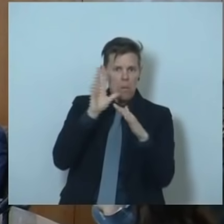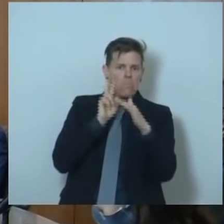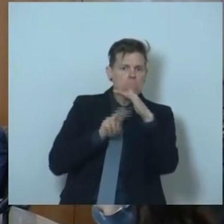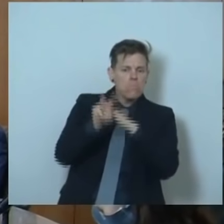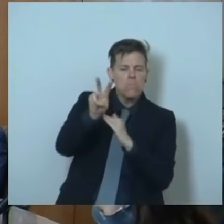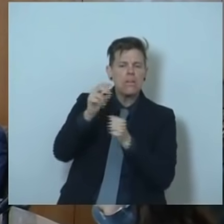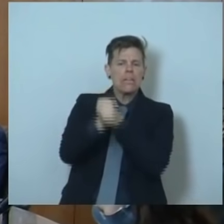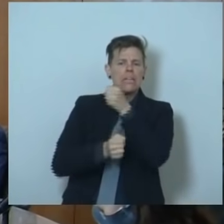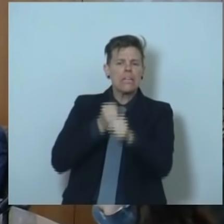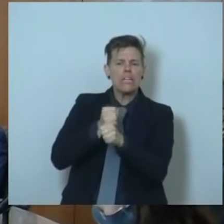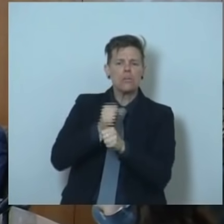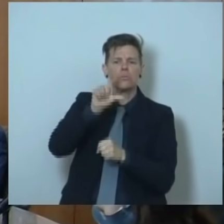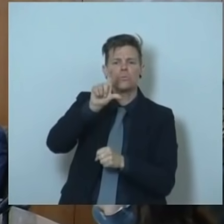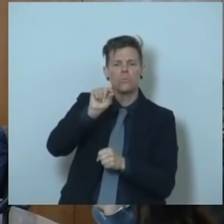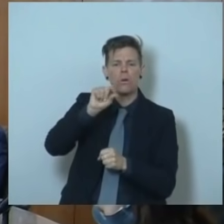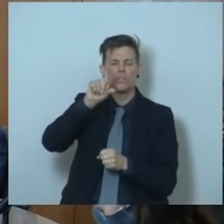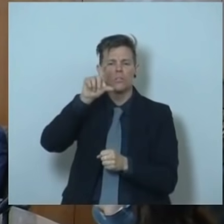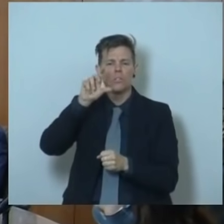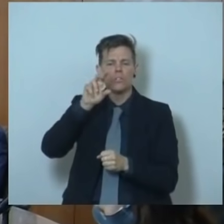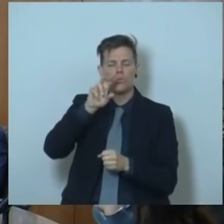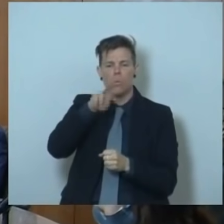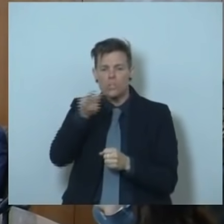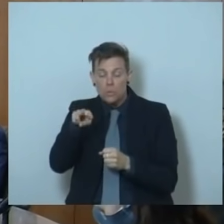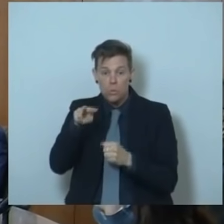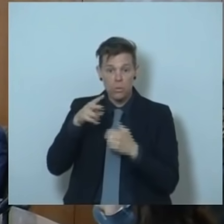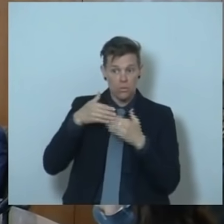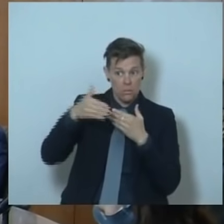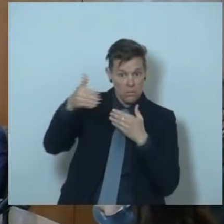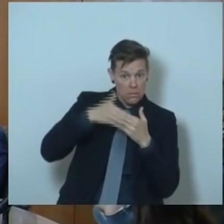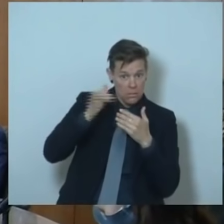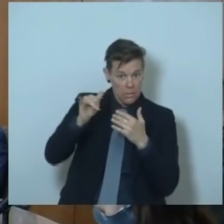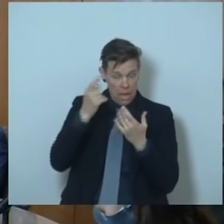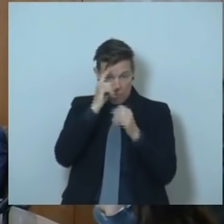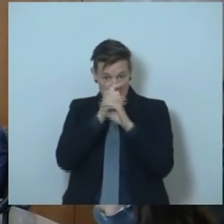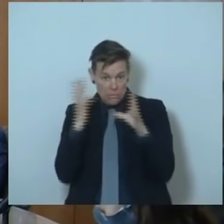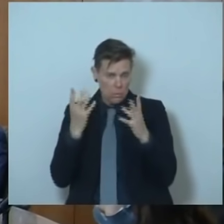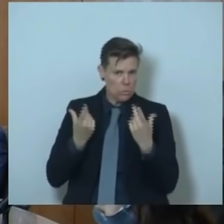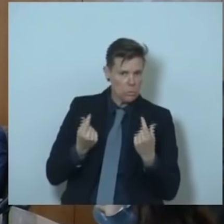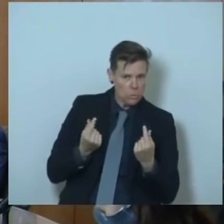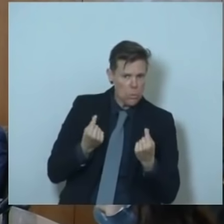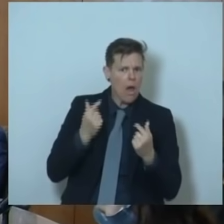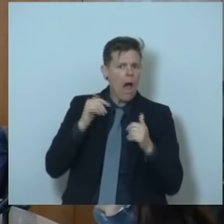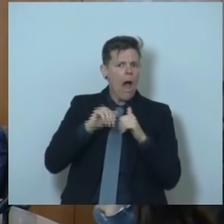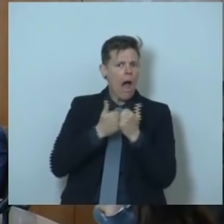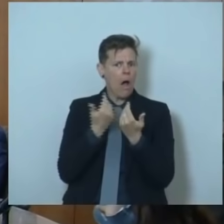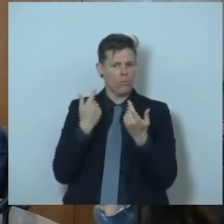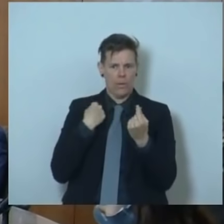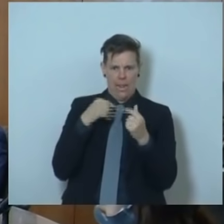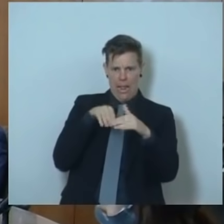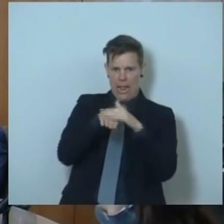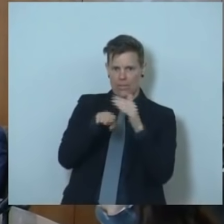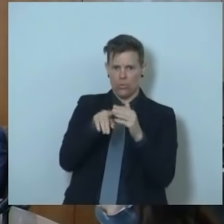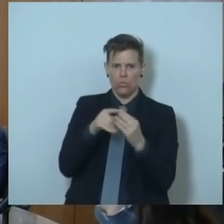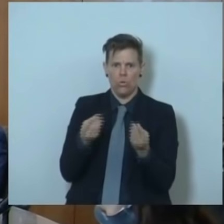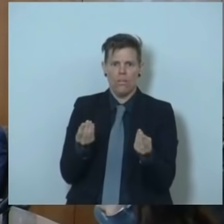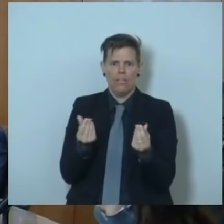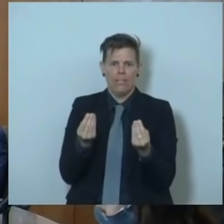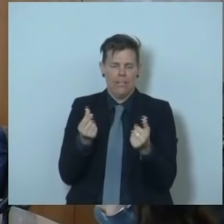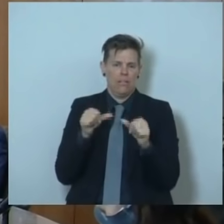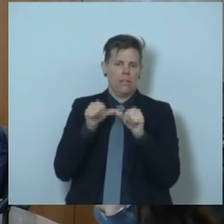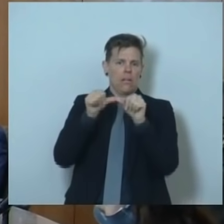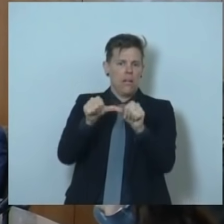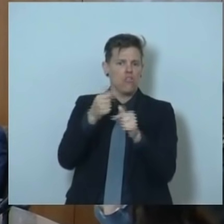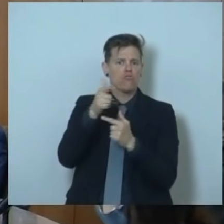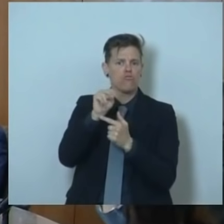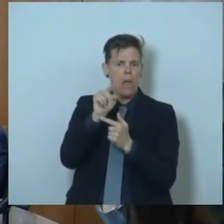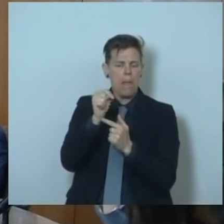you, Governor, are considering at all trying to access the land grant permanent fund or any of the permanent funds to try to shore up